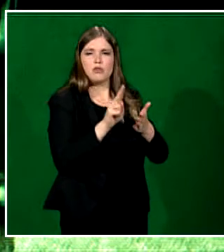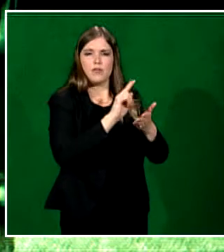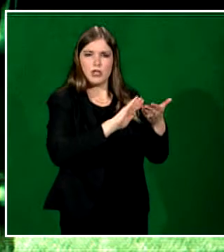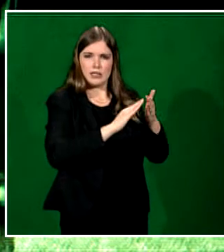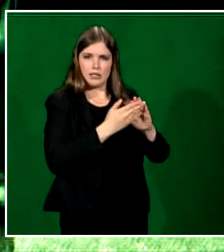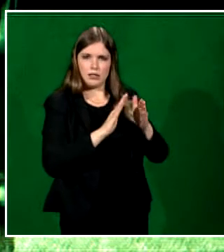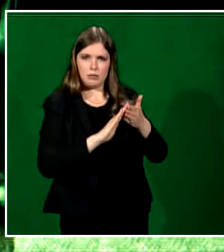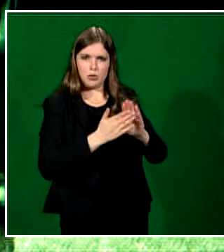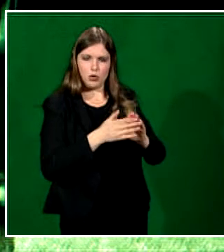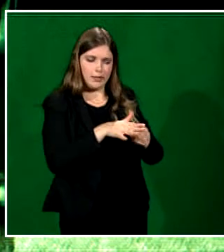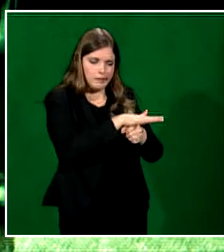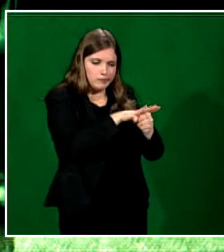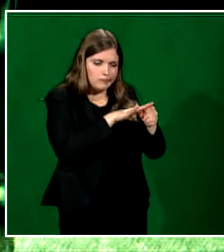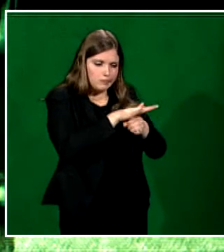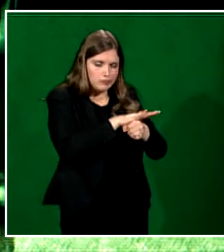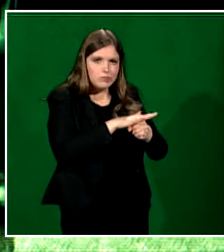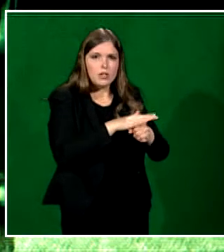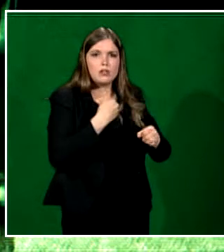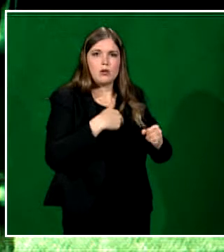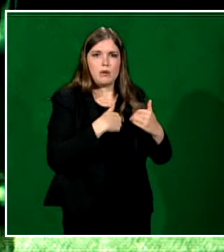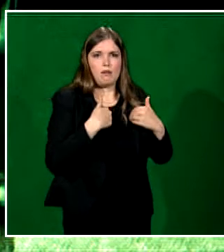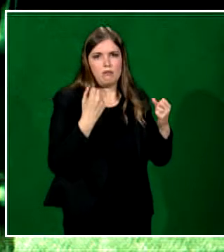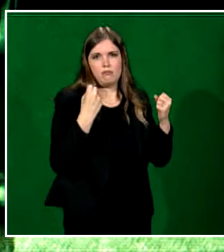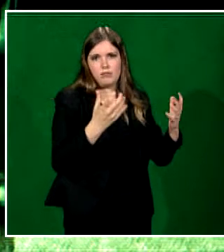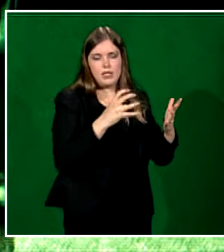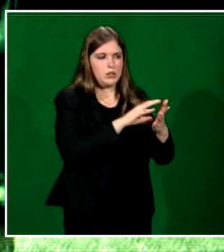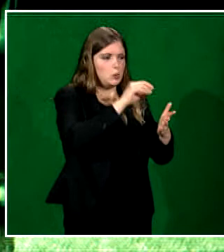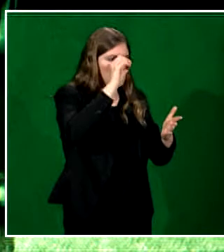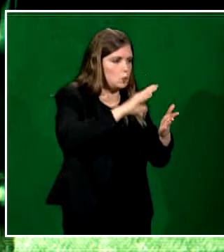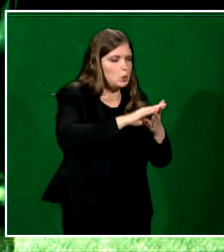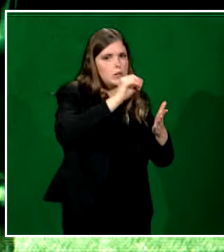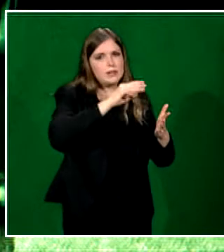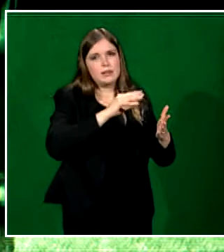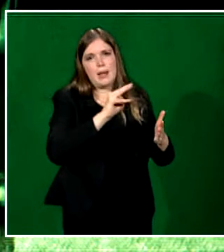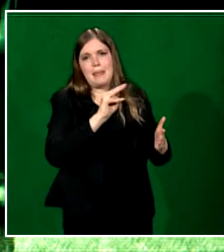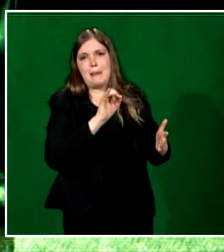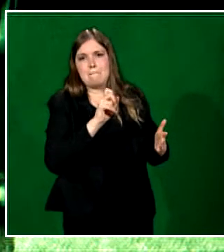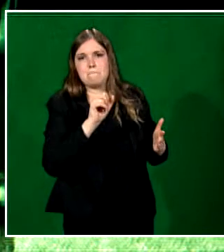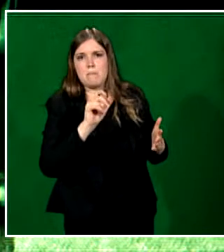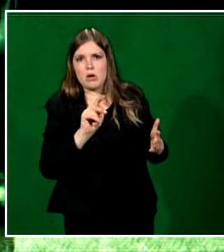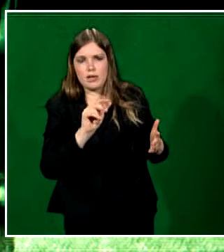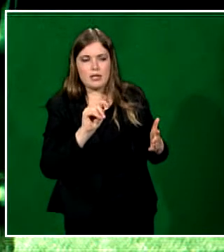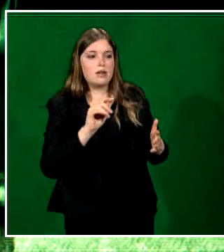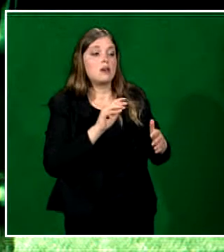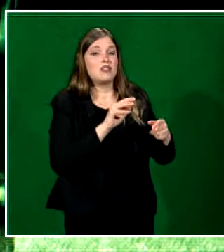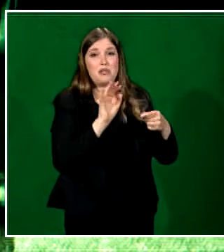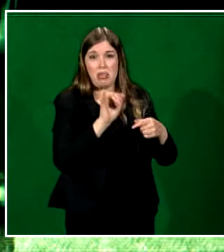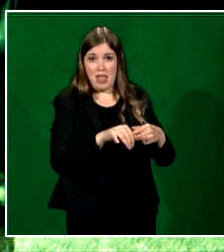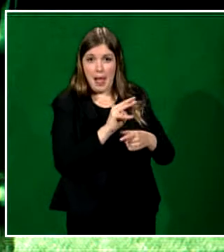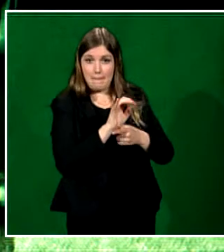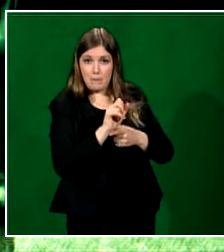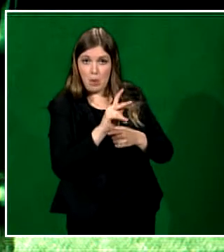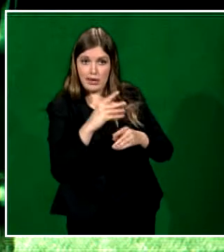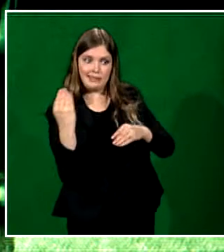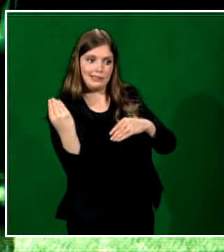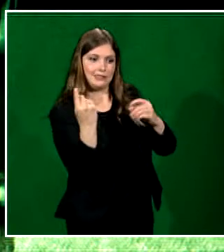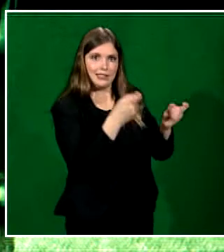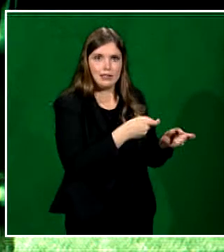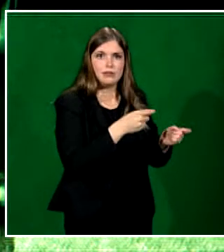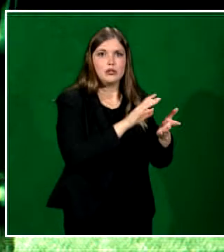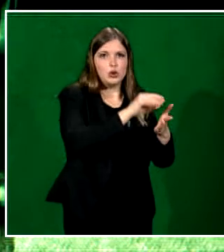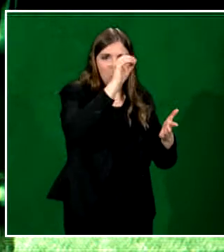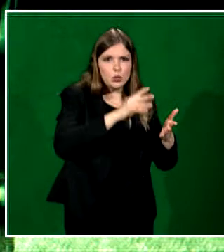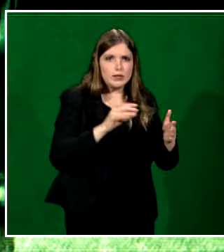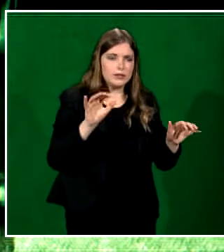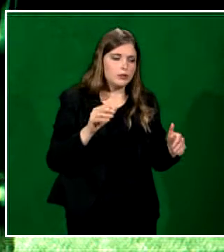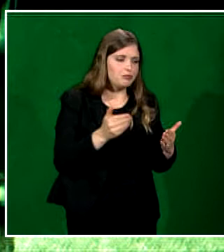market that we saw in the presentation. So the market supplies students in the university with fast foods, and they package them